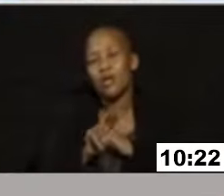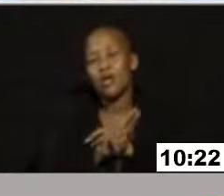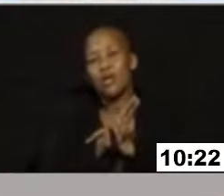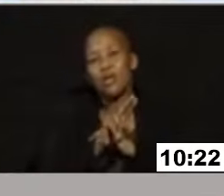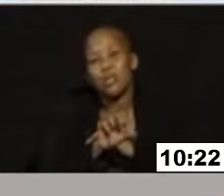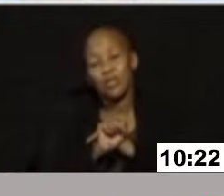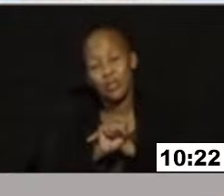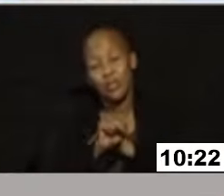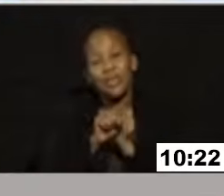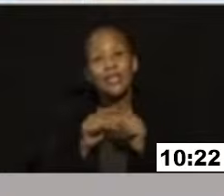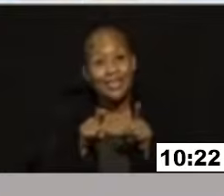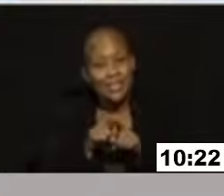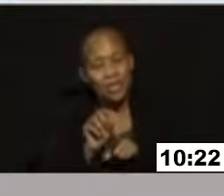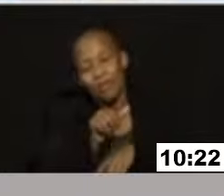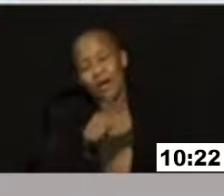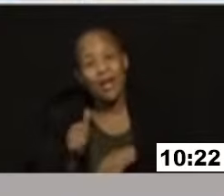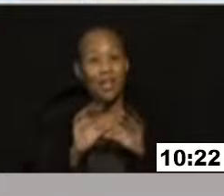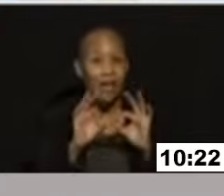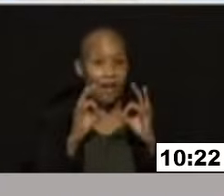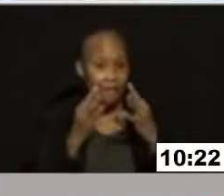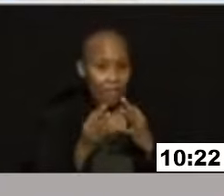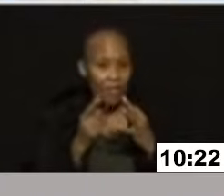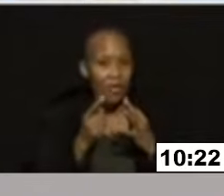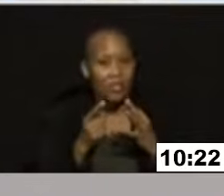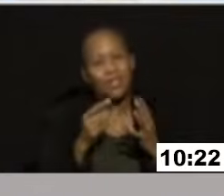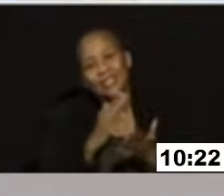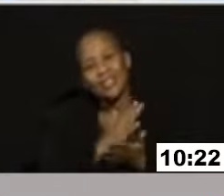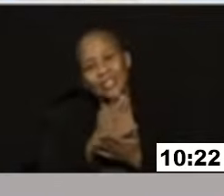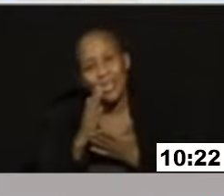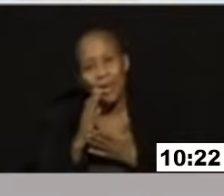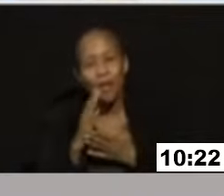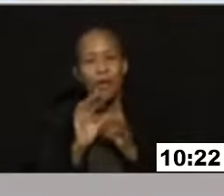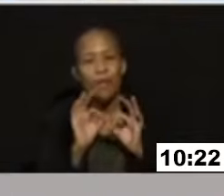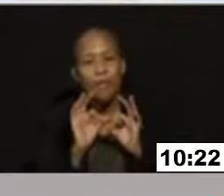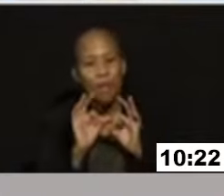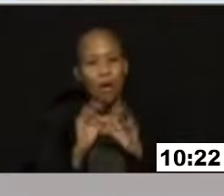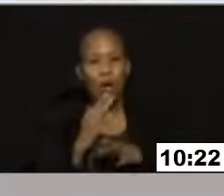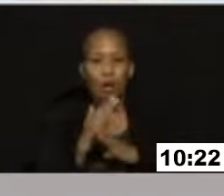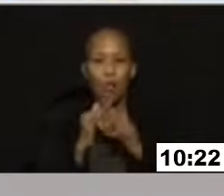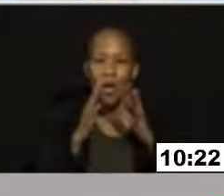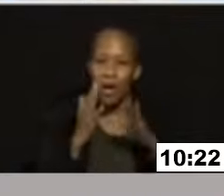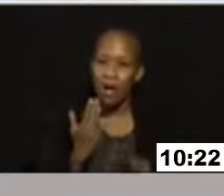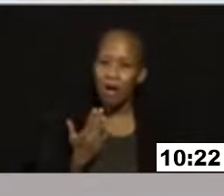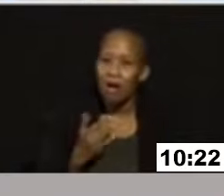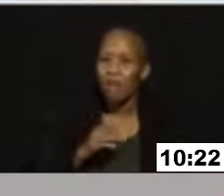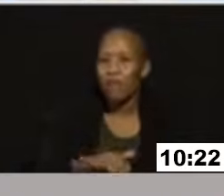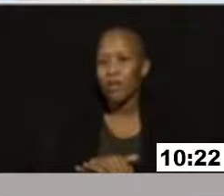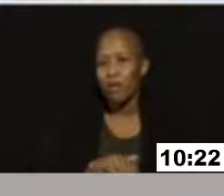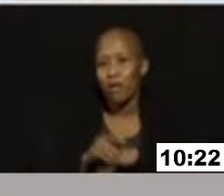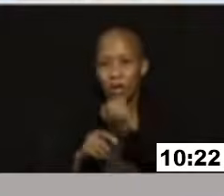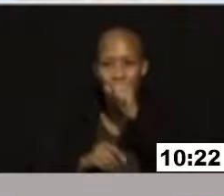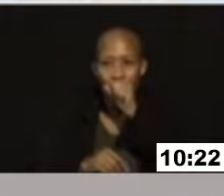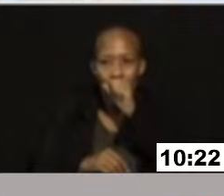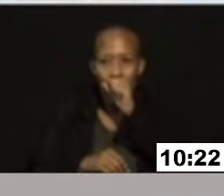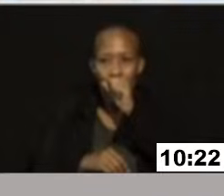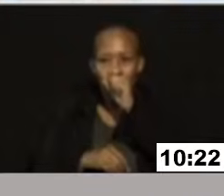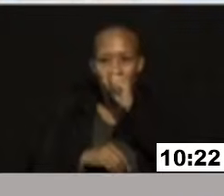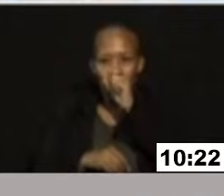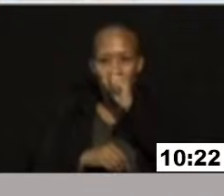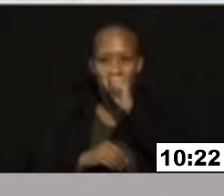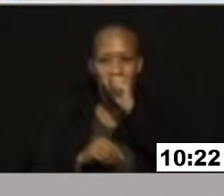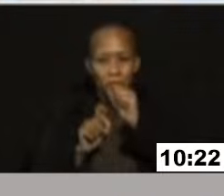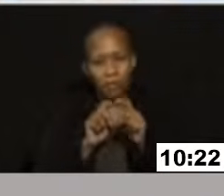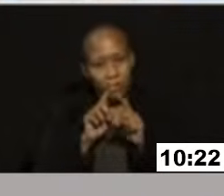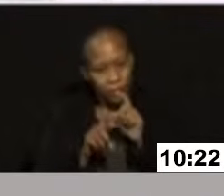families and surviving workers, were permitted extensive opportunity to cross-examine. Yes,